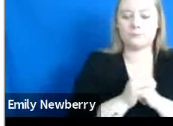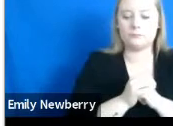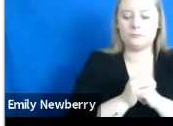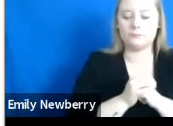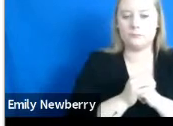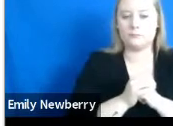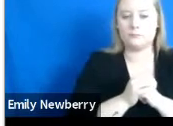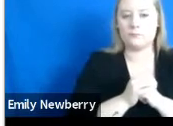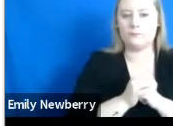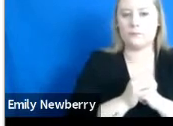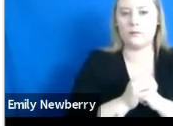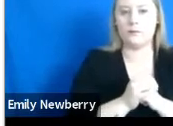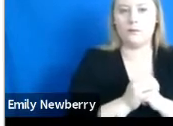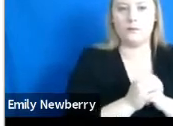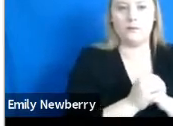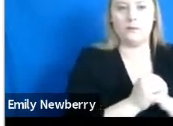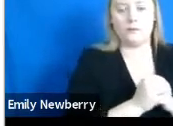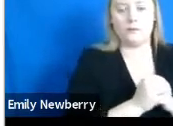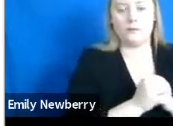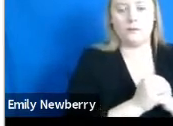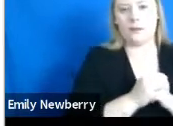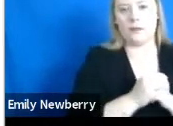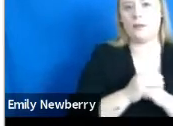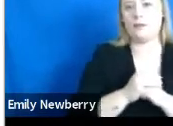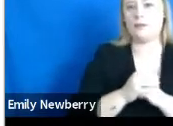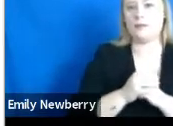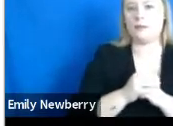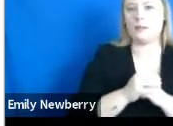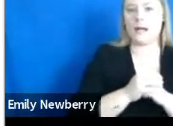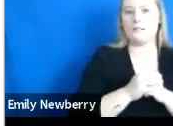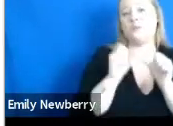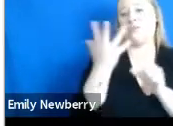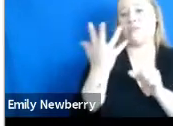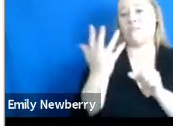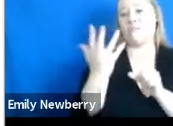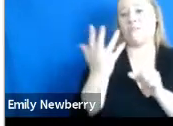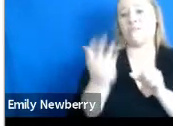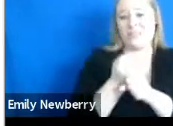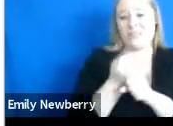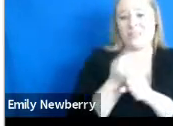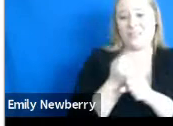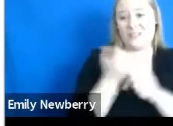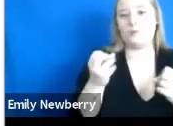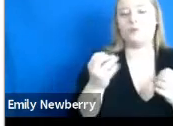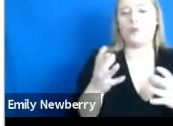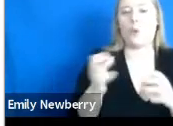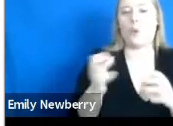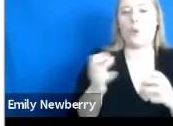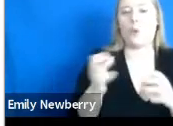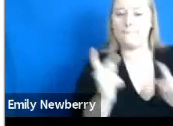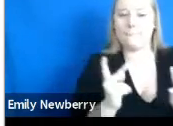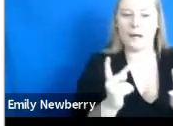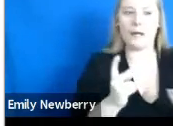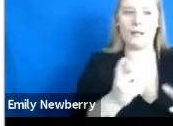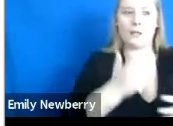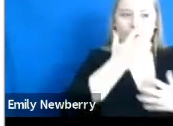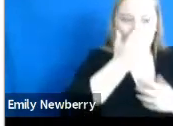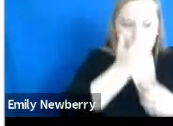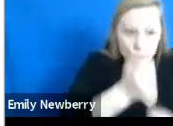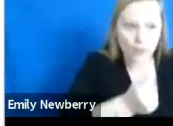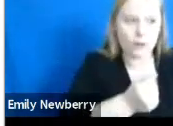has been going on for 5 years. So going back to these farmers, earning their trust,